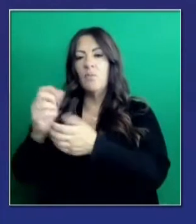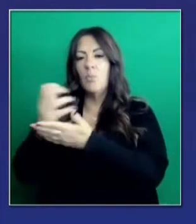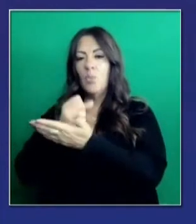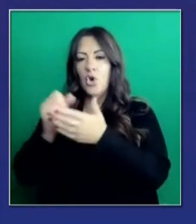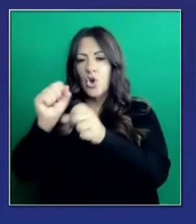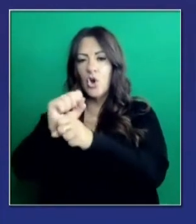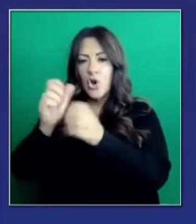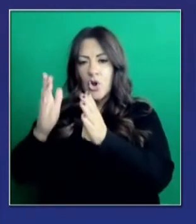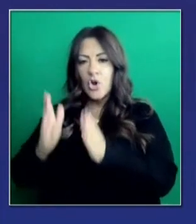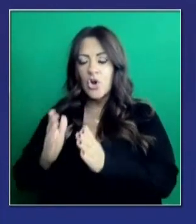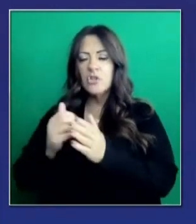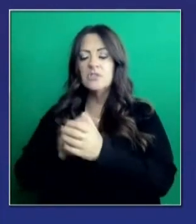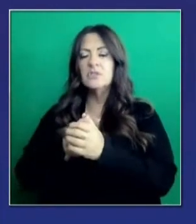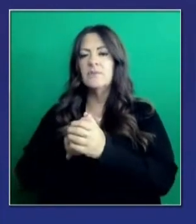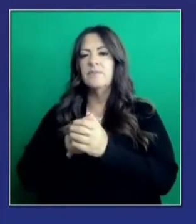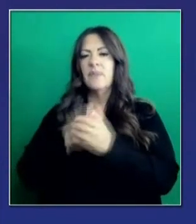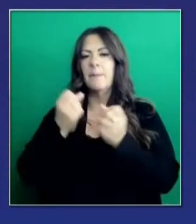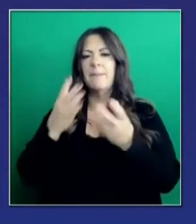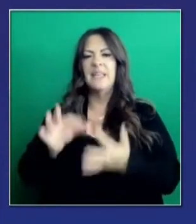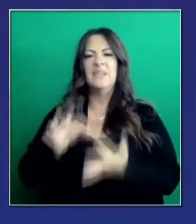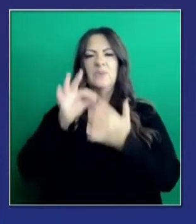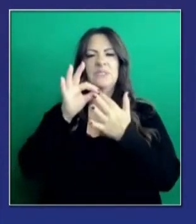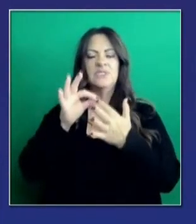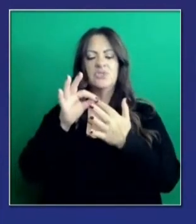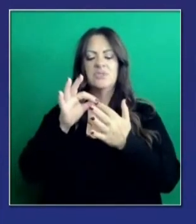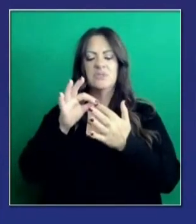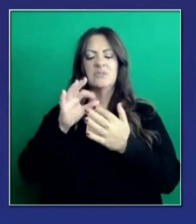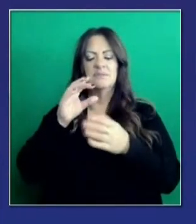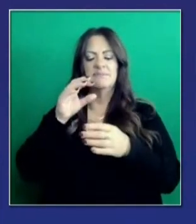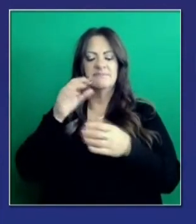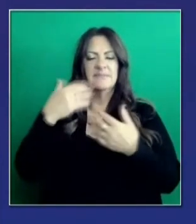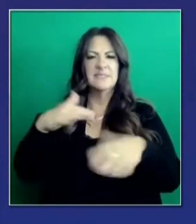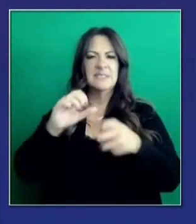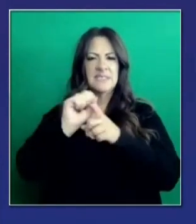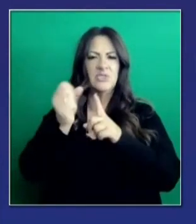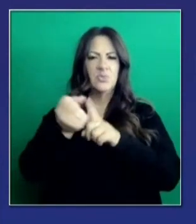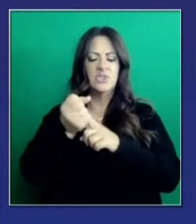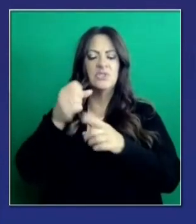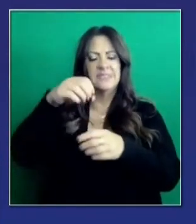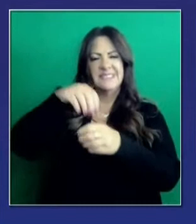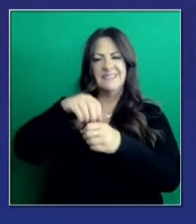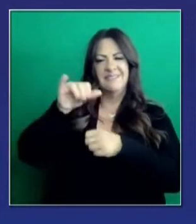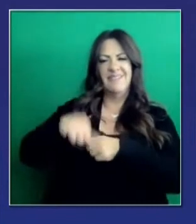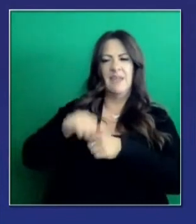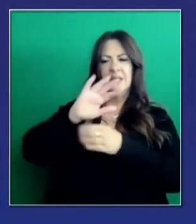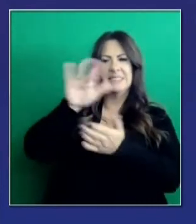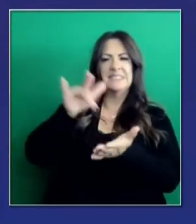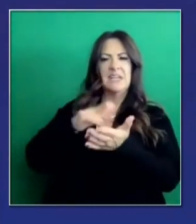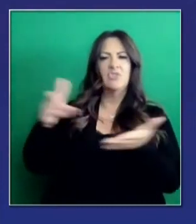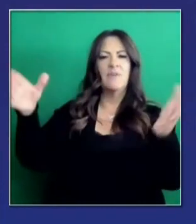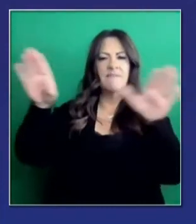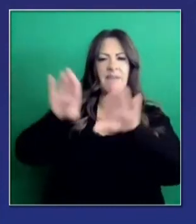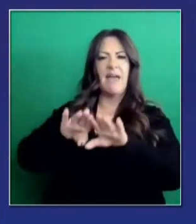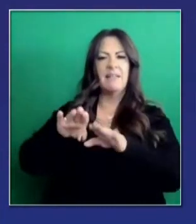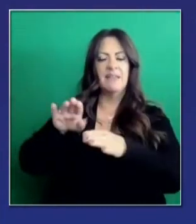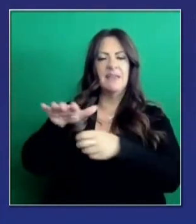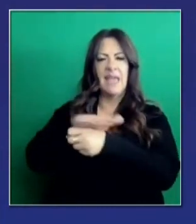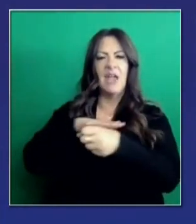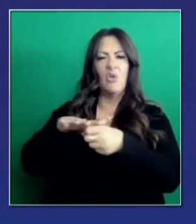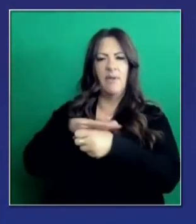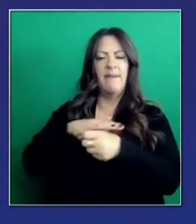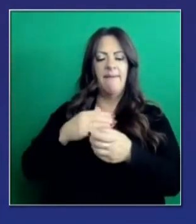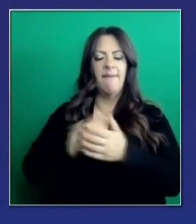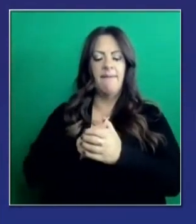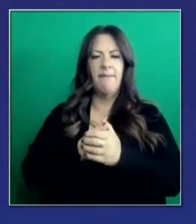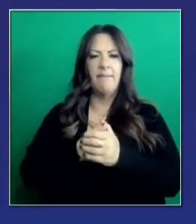issues that are unique in the Central Valley versus the Central Coast. Forgive me for belaboring this, but we'll have a memo out shortly. Accordingly,